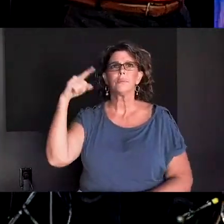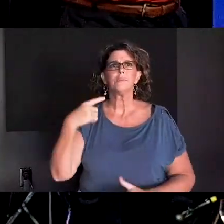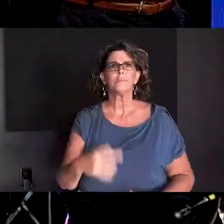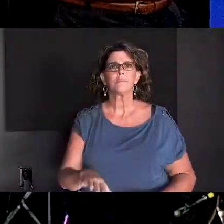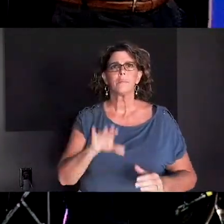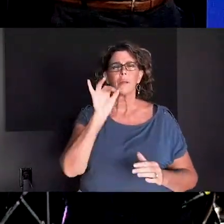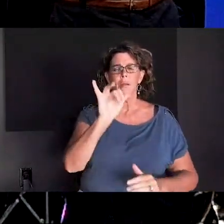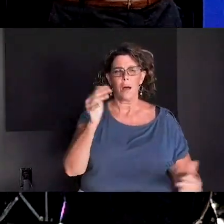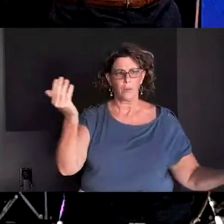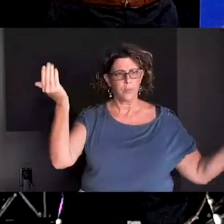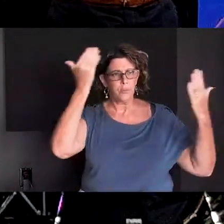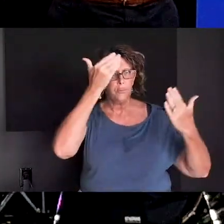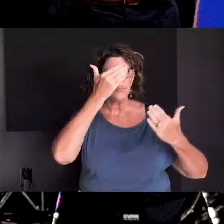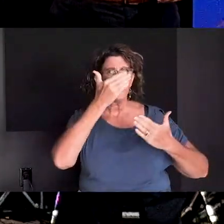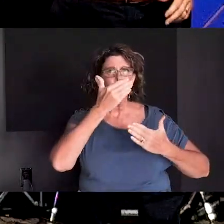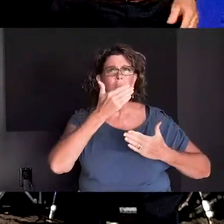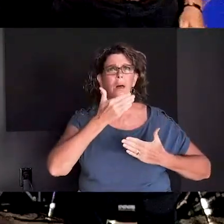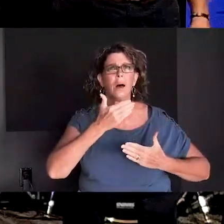out of the